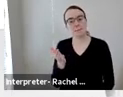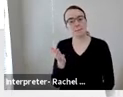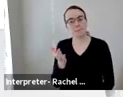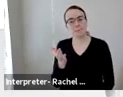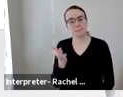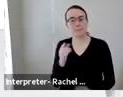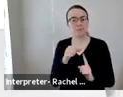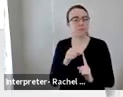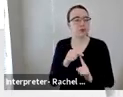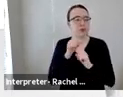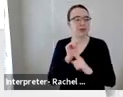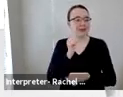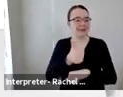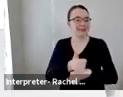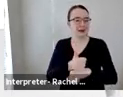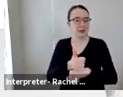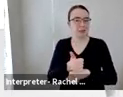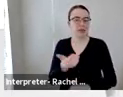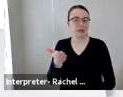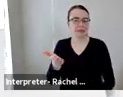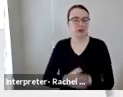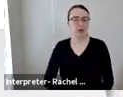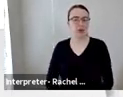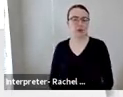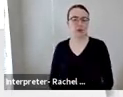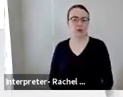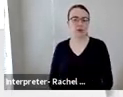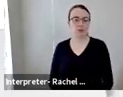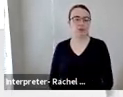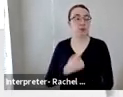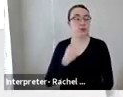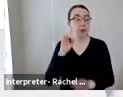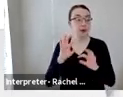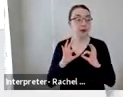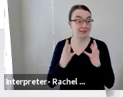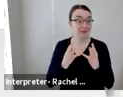different setup in that regard, right? So it's a family, right?